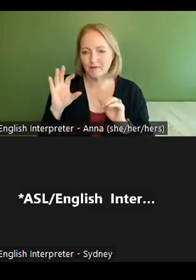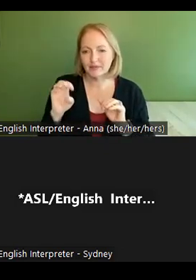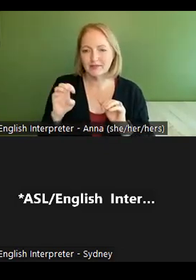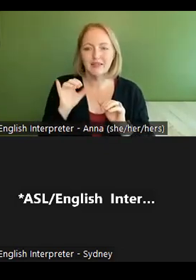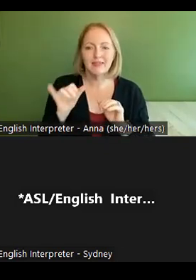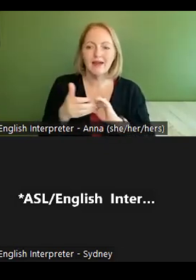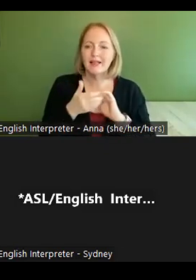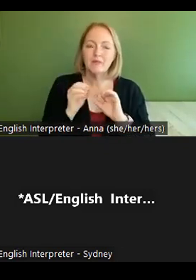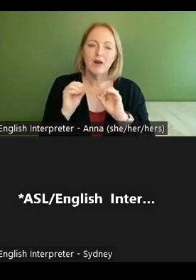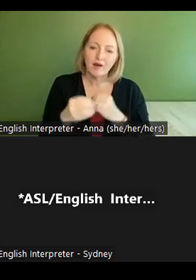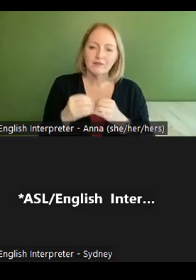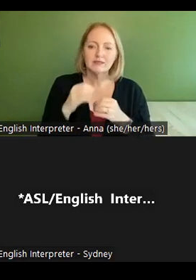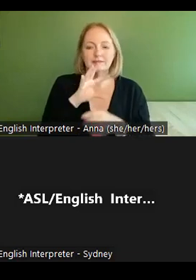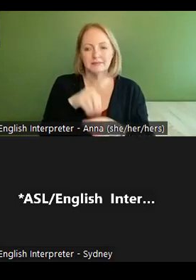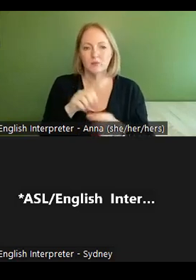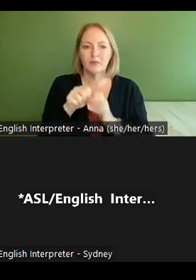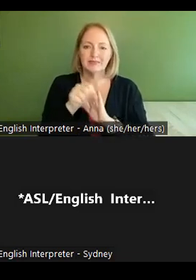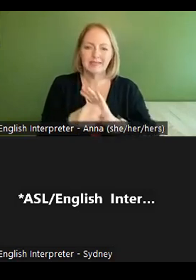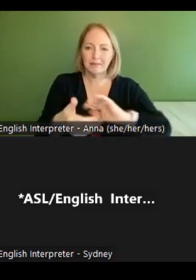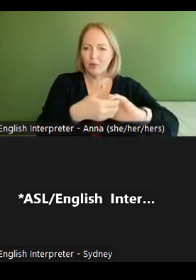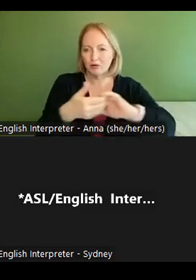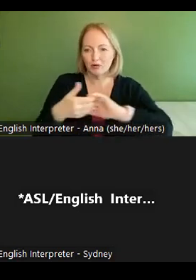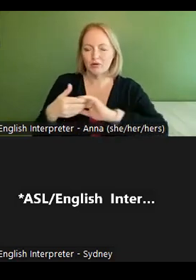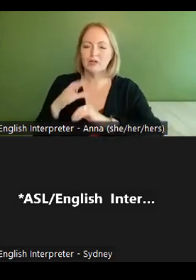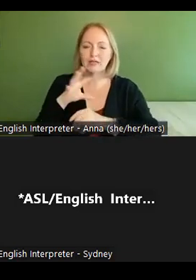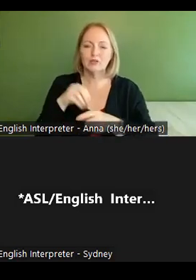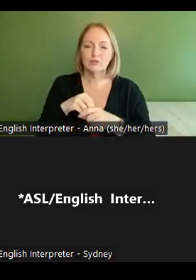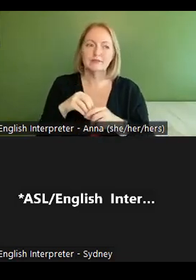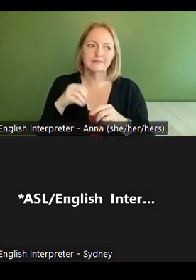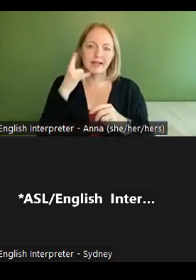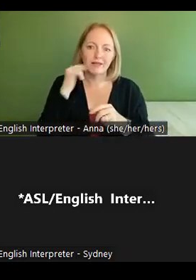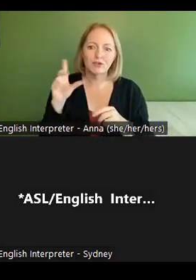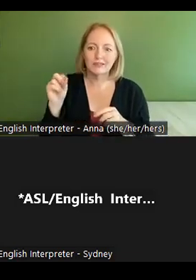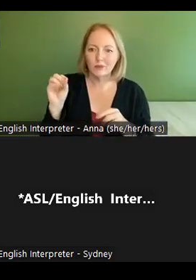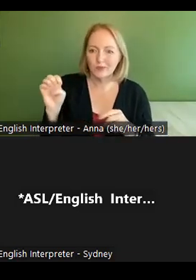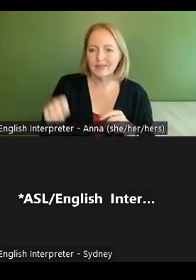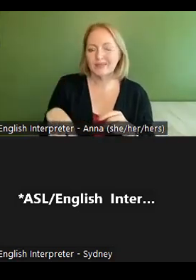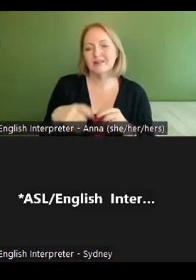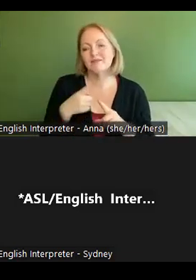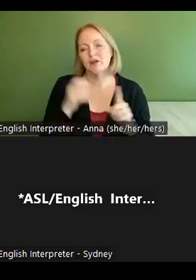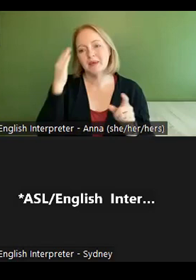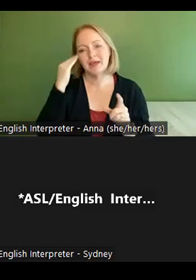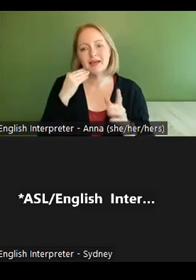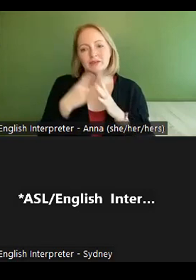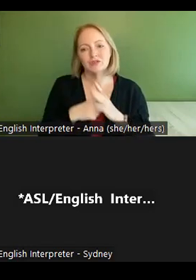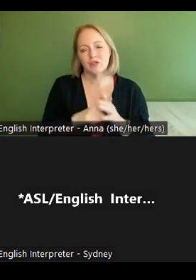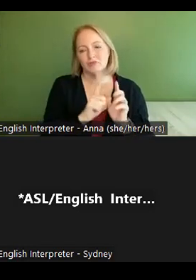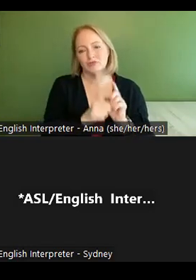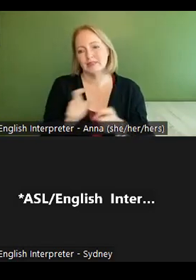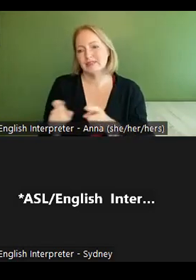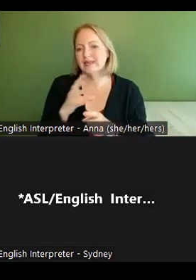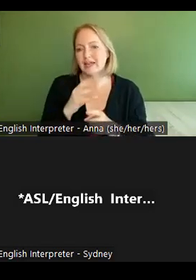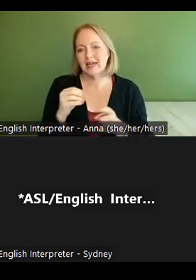Collaboration Office engages with state partners, including the California Department of Education, on behalf of Head Start grantees and agencies